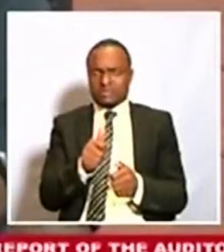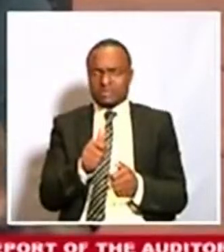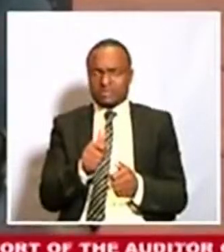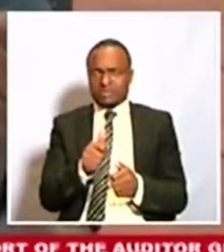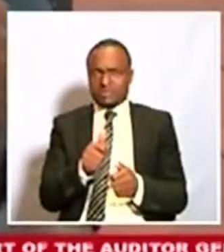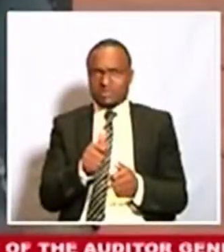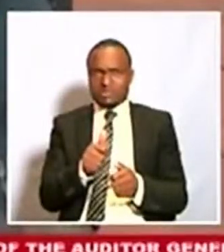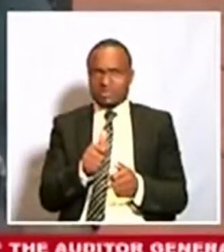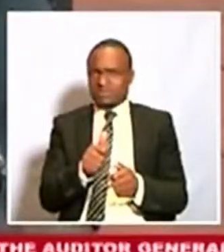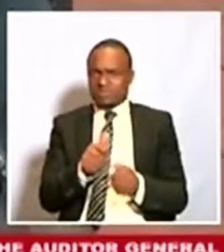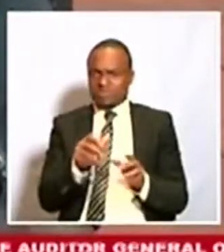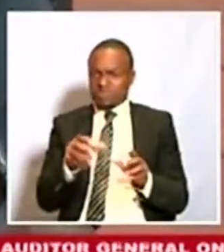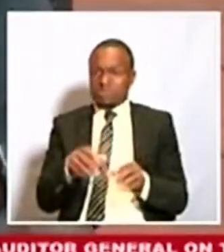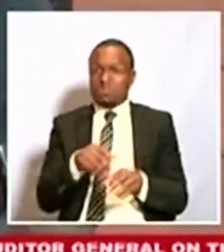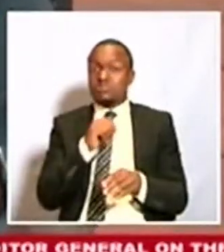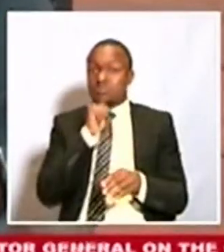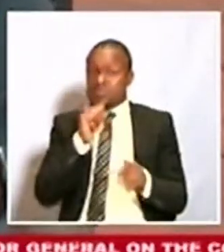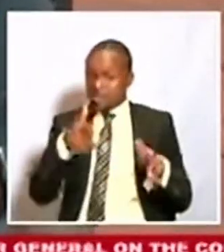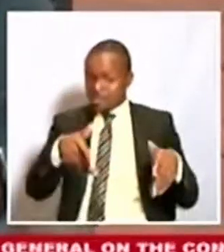commitment.